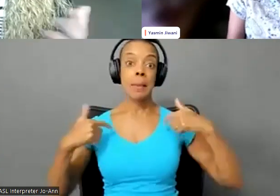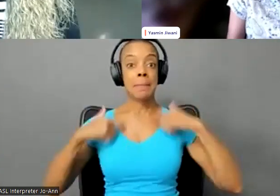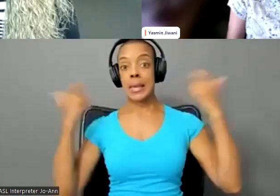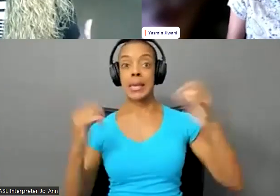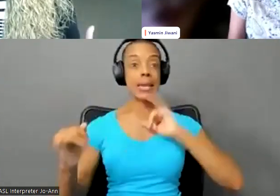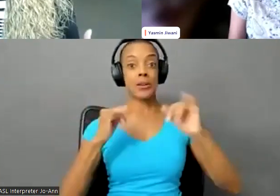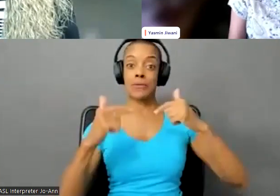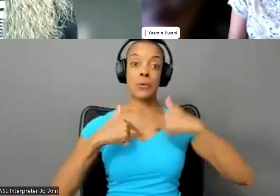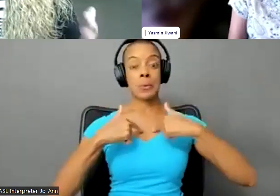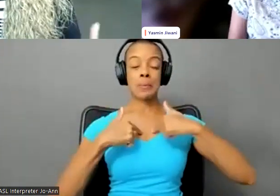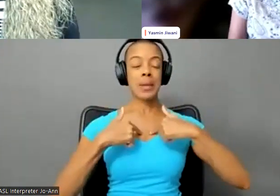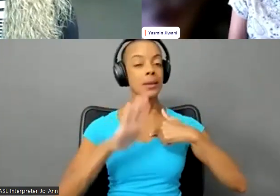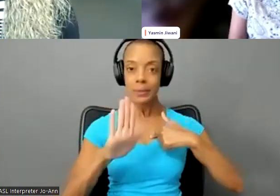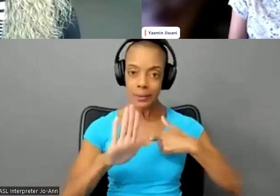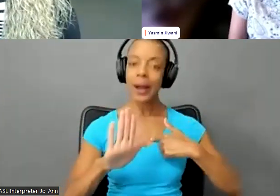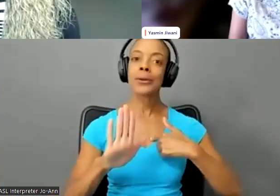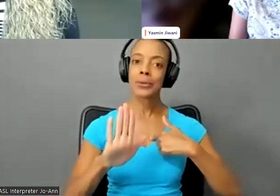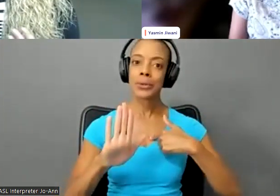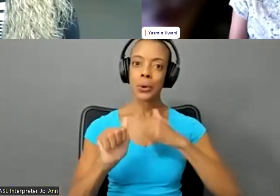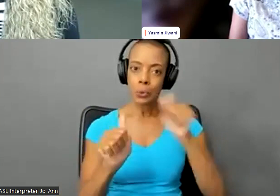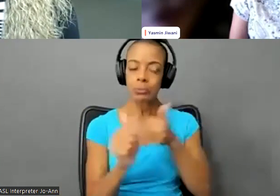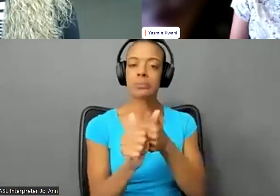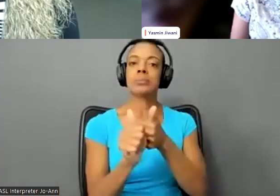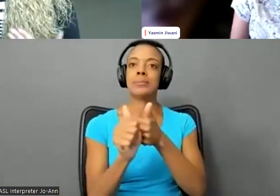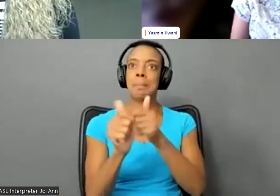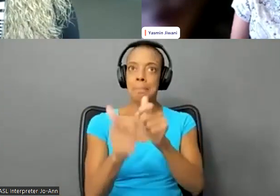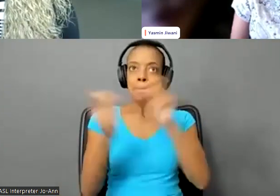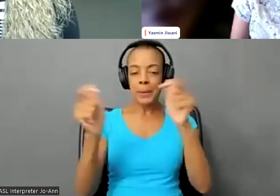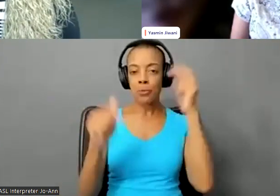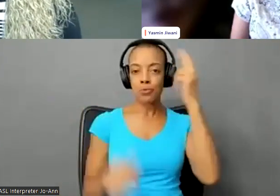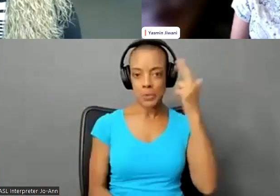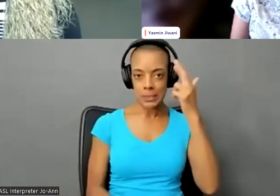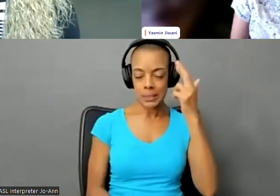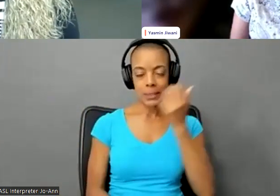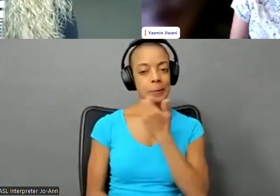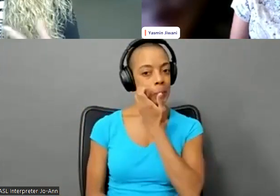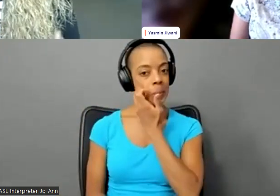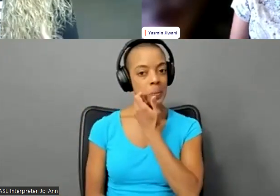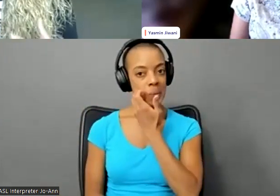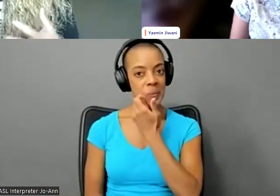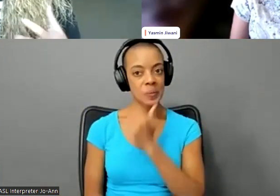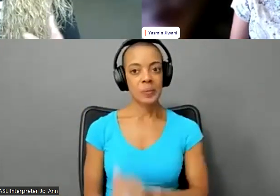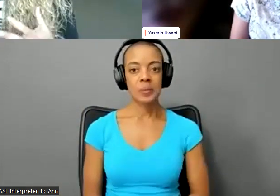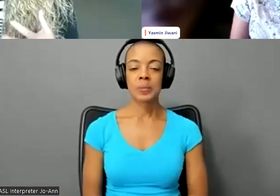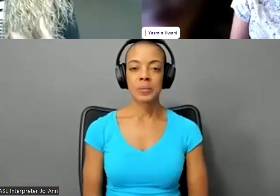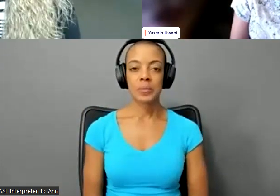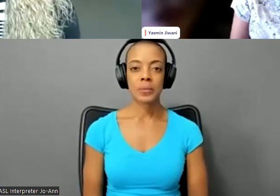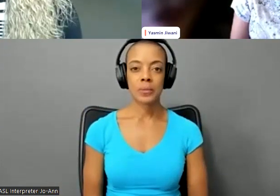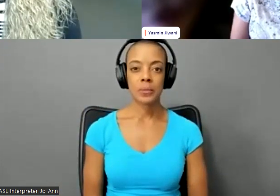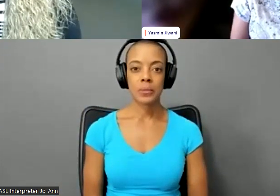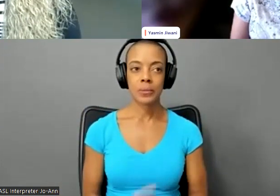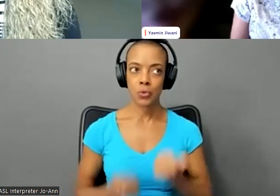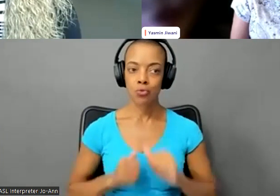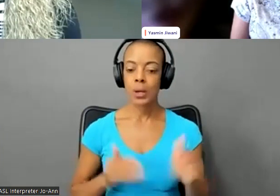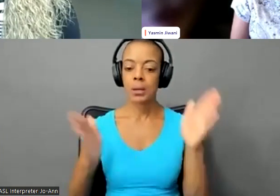right? You're doing it for a larger purpose, a larger objective. So really it gives you a bit of time to also utilize that interview for